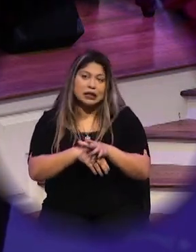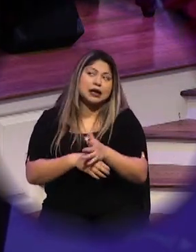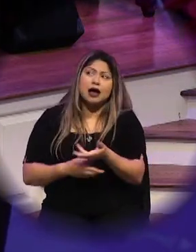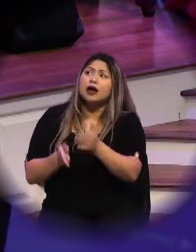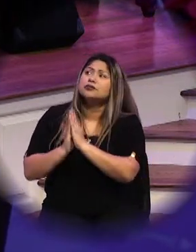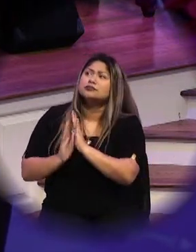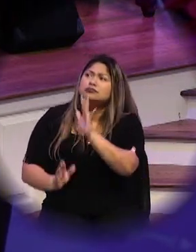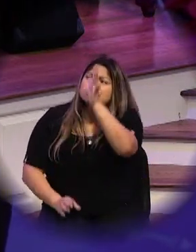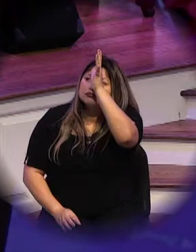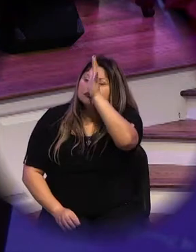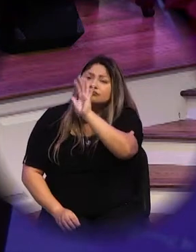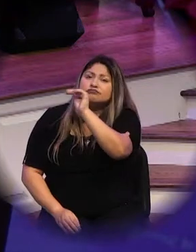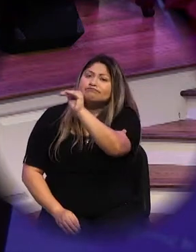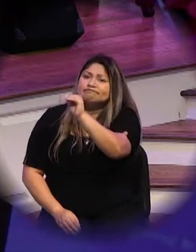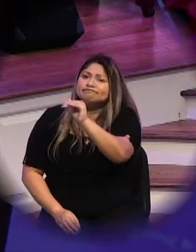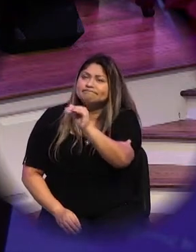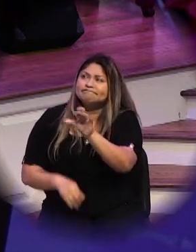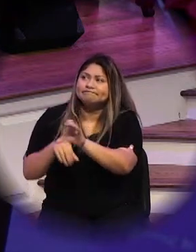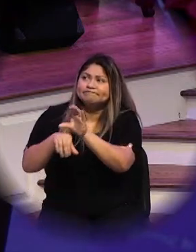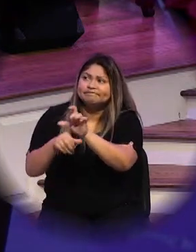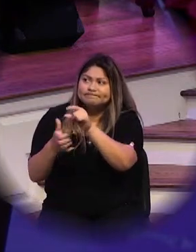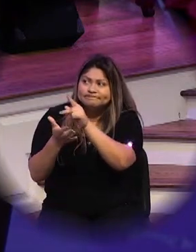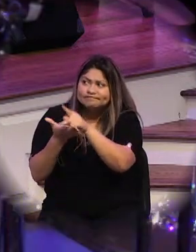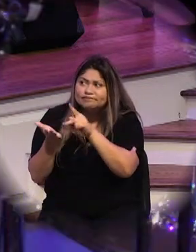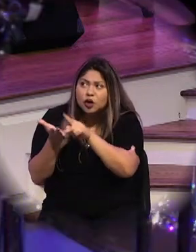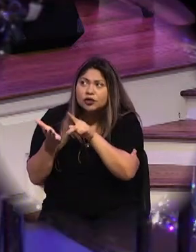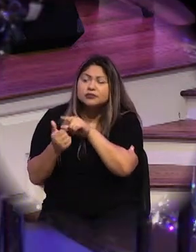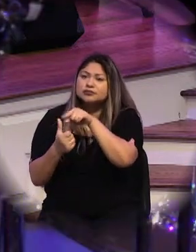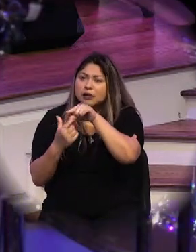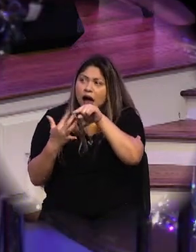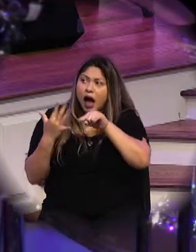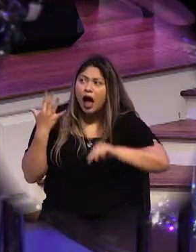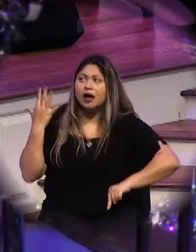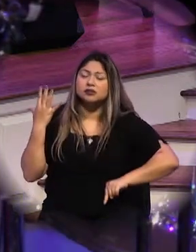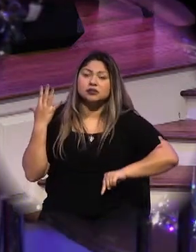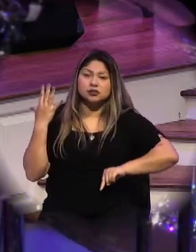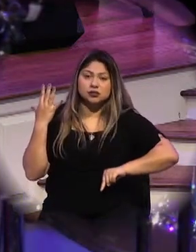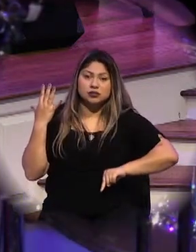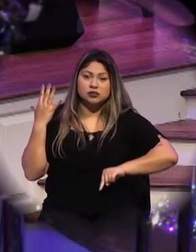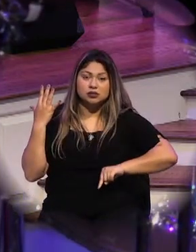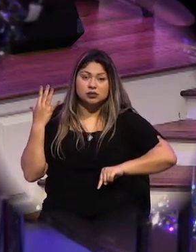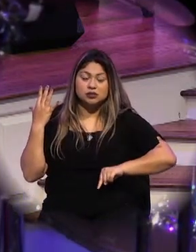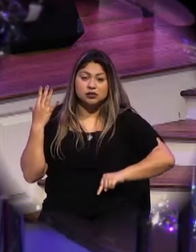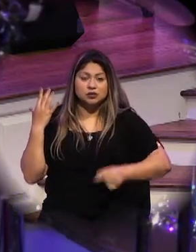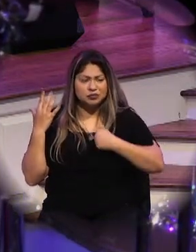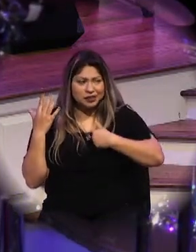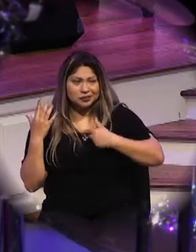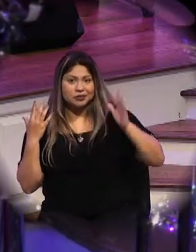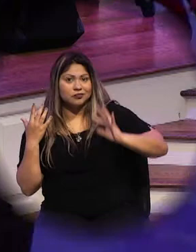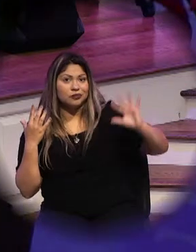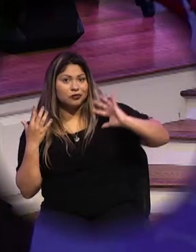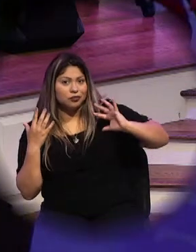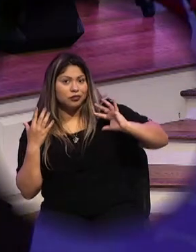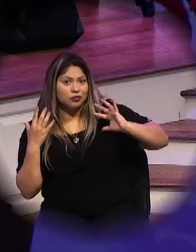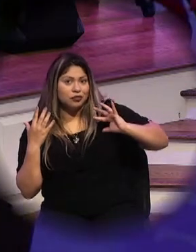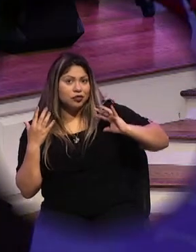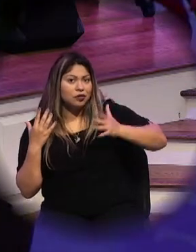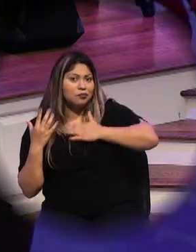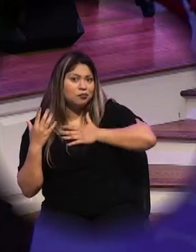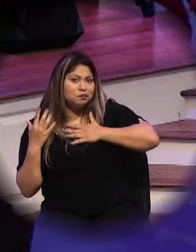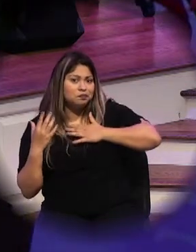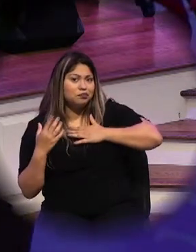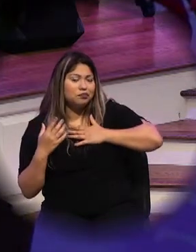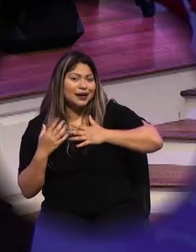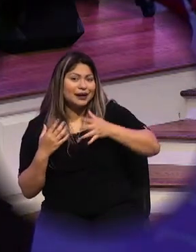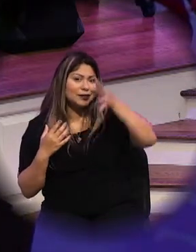And I used to do this with my grandfather, as my son reminded me, decades ago. So I didn't remember all the finer points, but we've